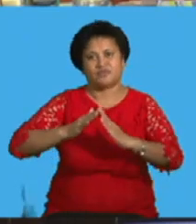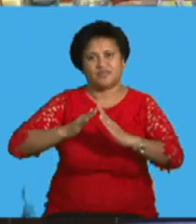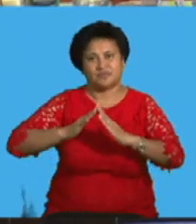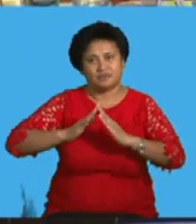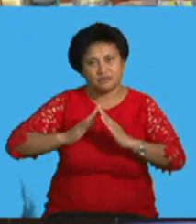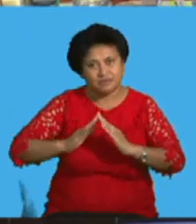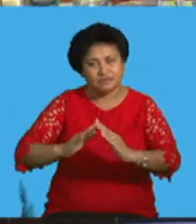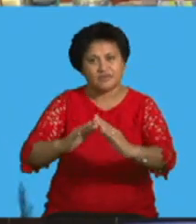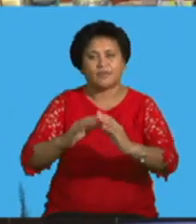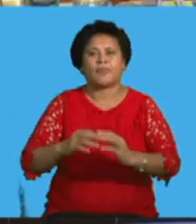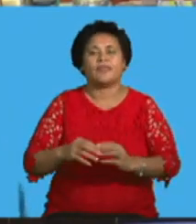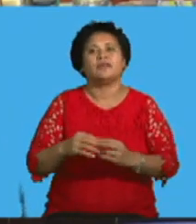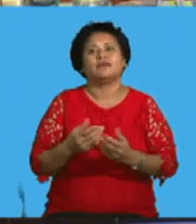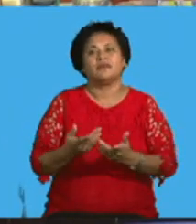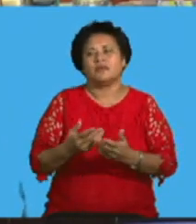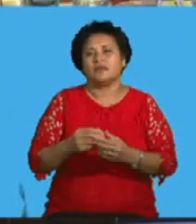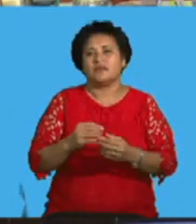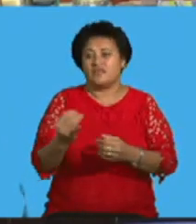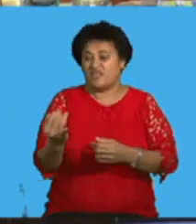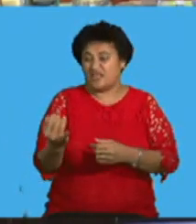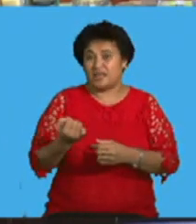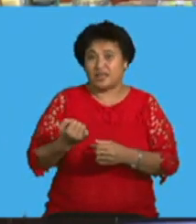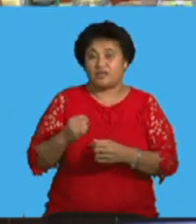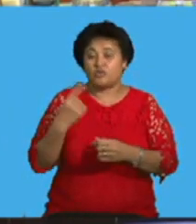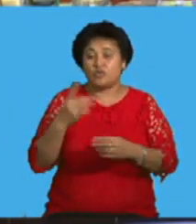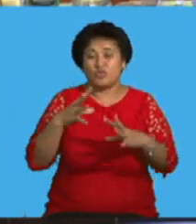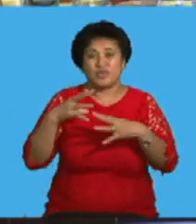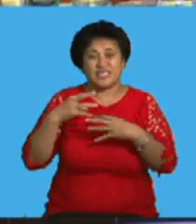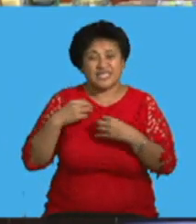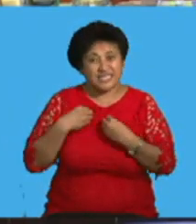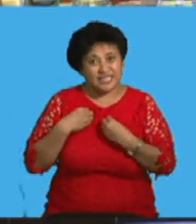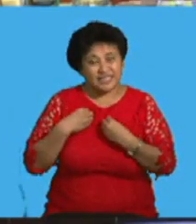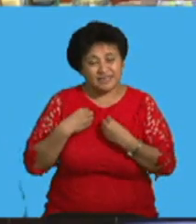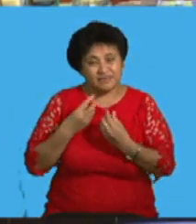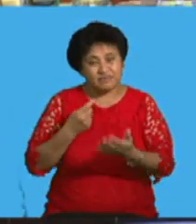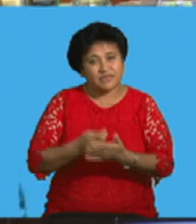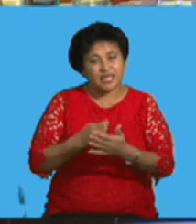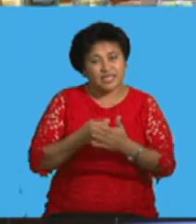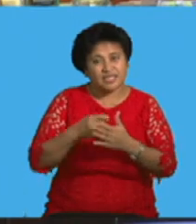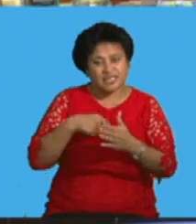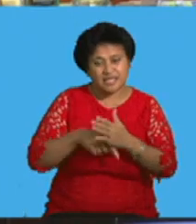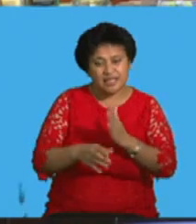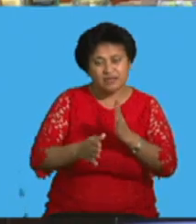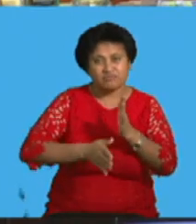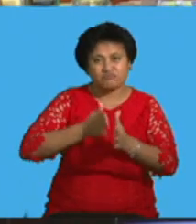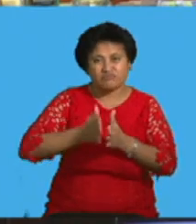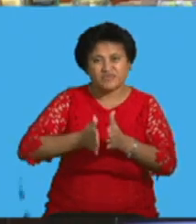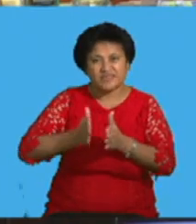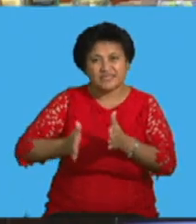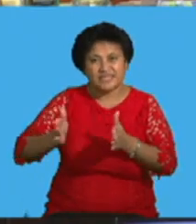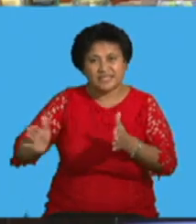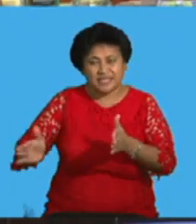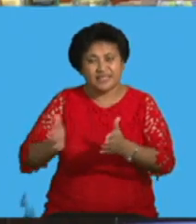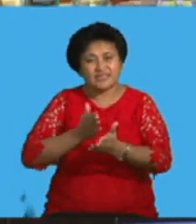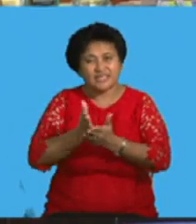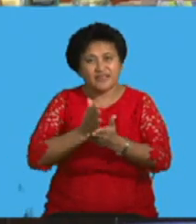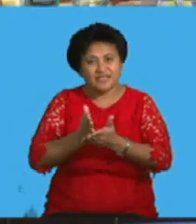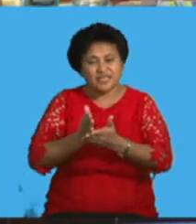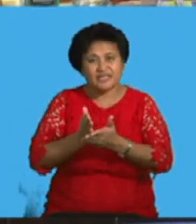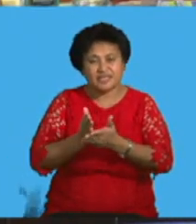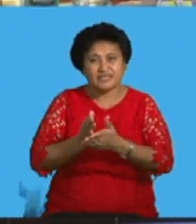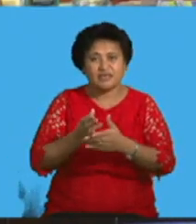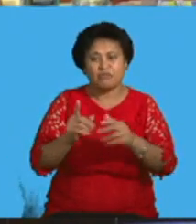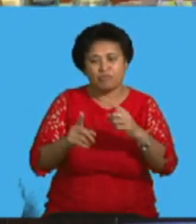The income for recipients such as those in the manufacturing, services, wholesale and retail, and